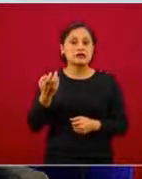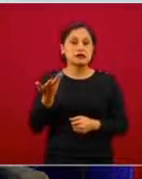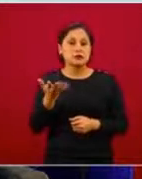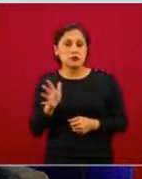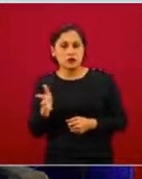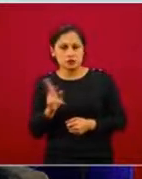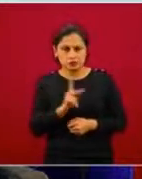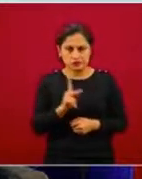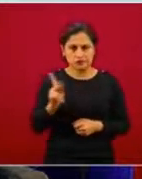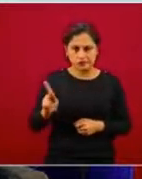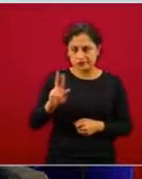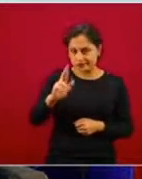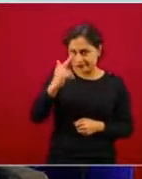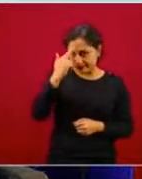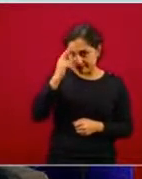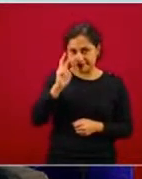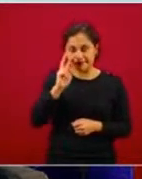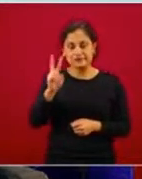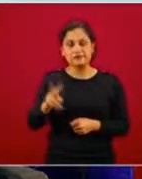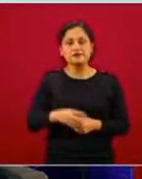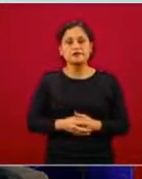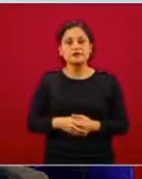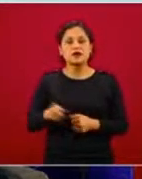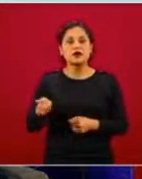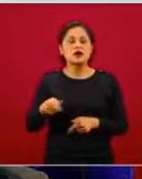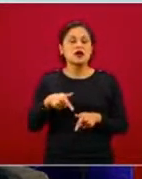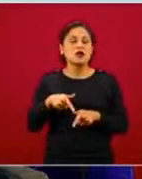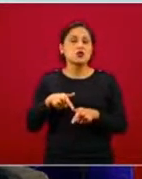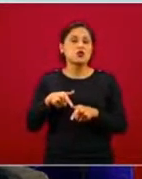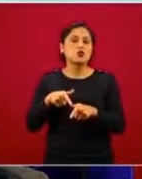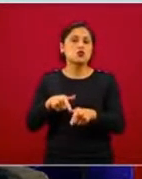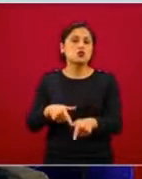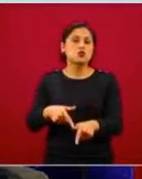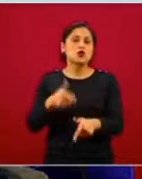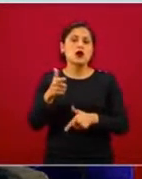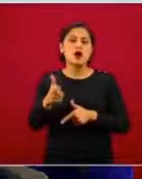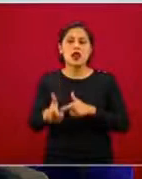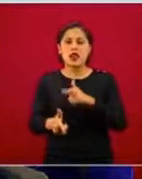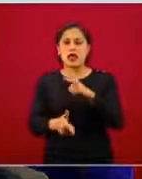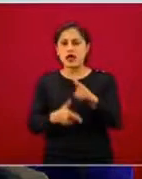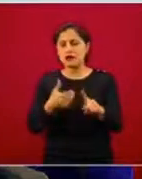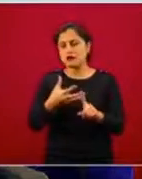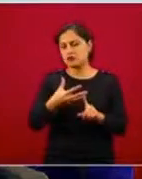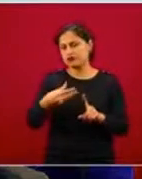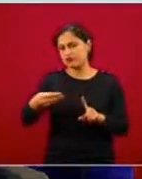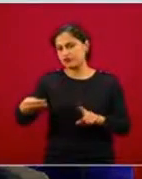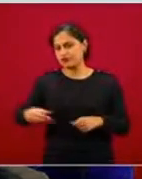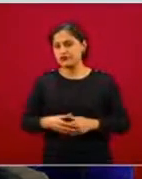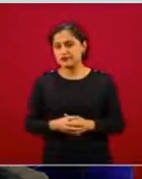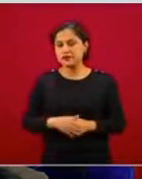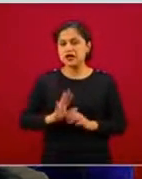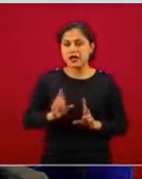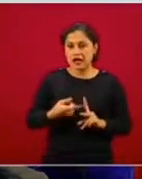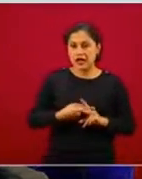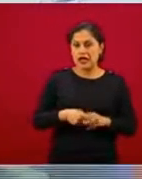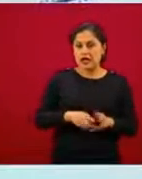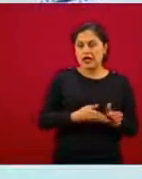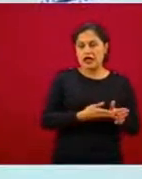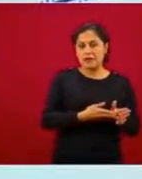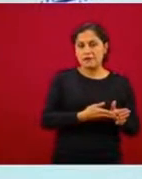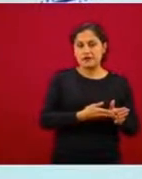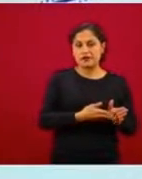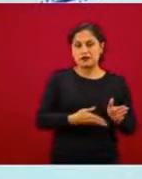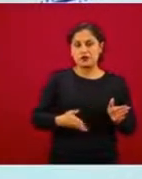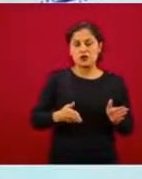Nuevo León, very similar pattern here. This is going to be a long epidemic. We have to think here, we started